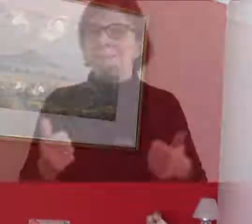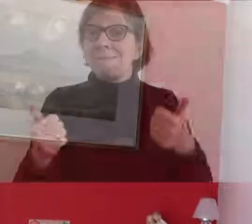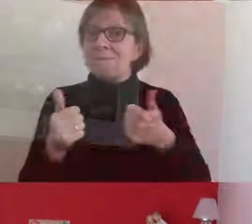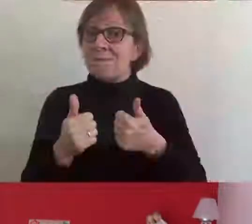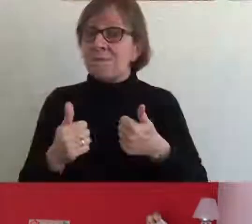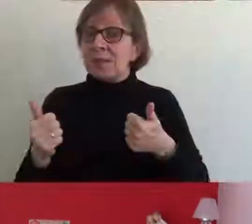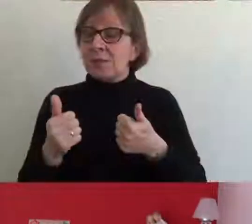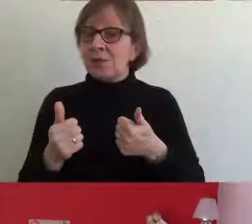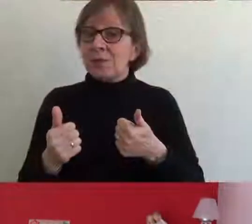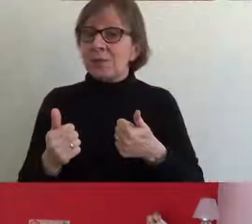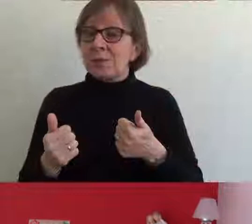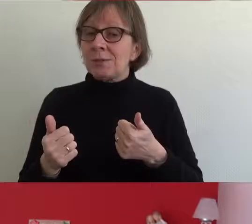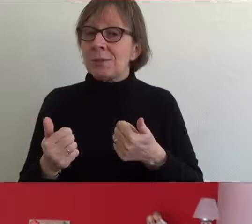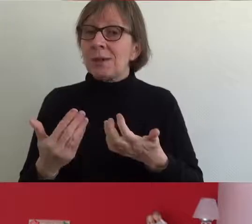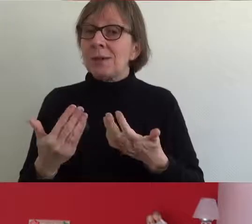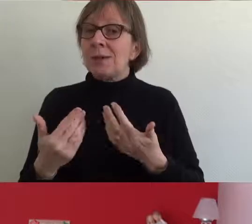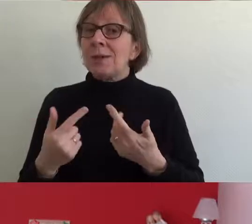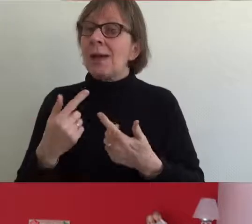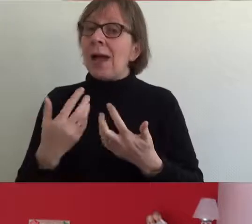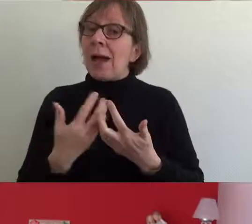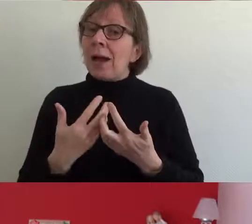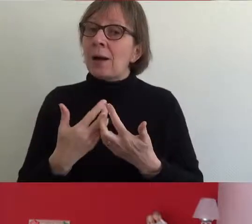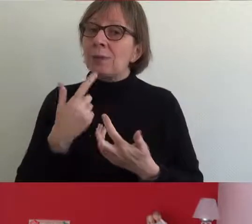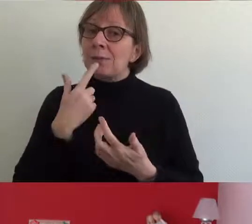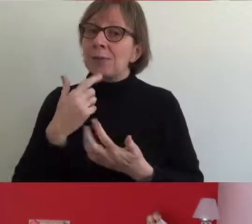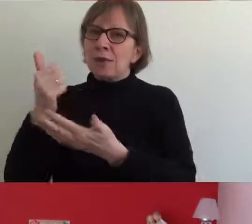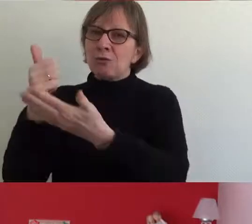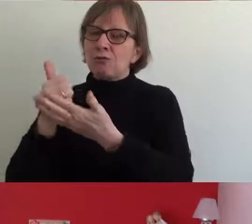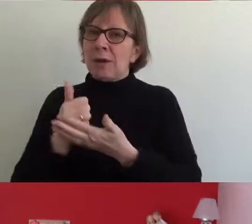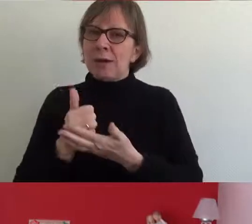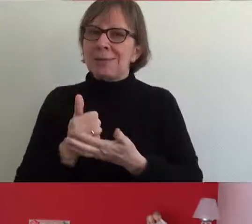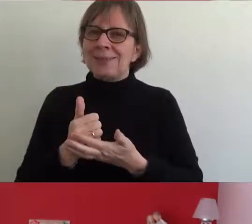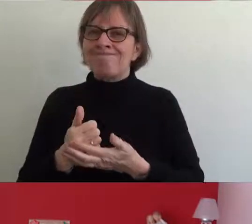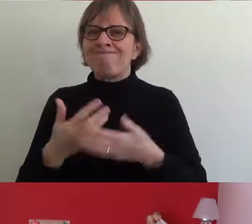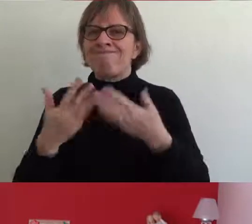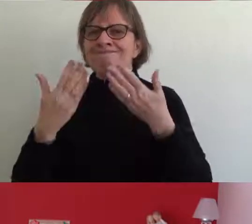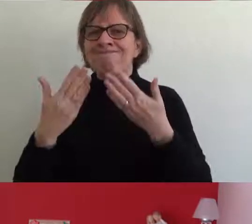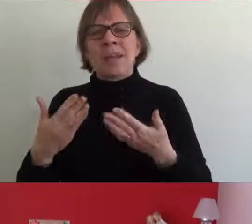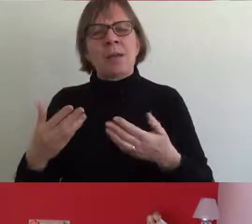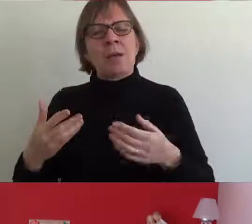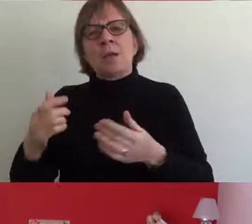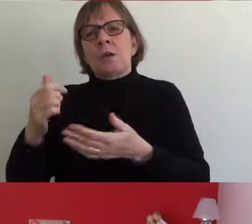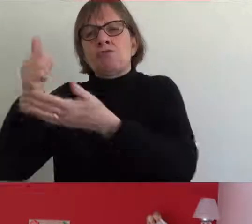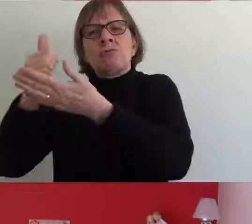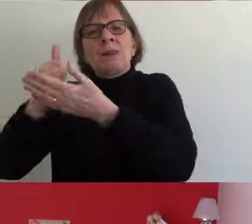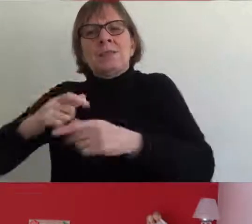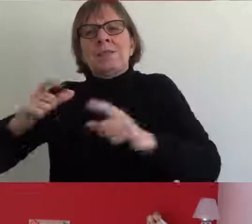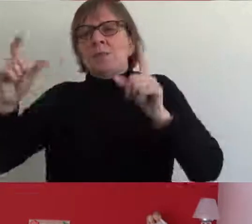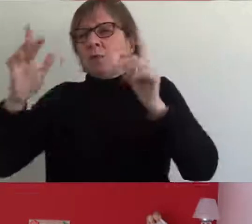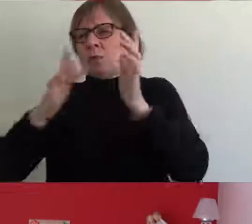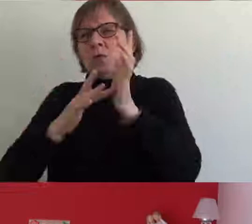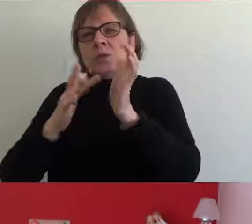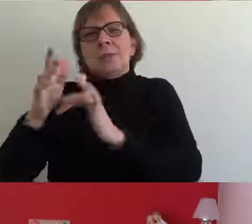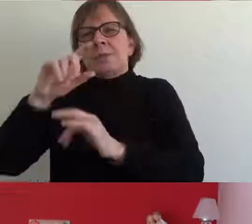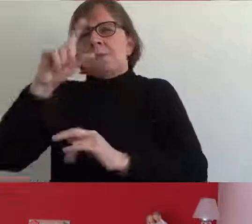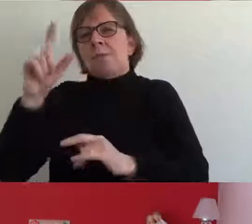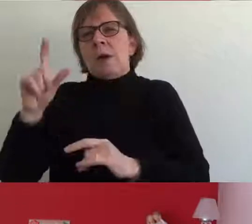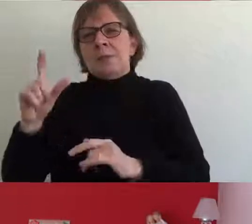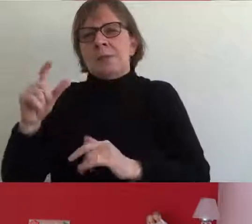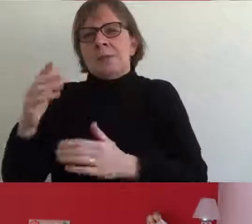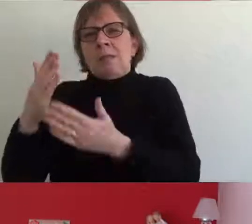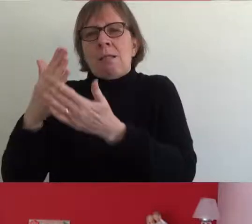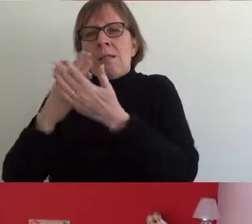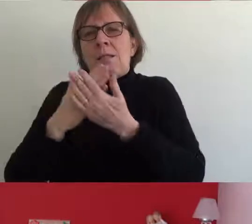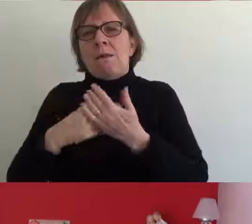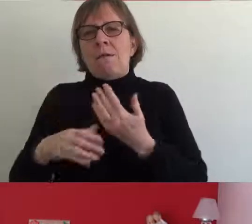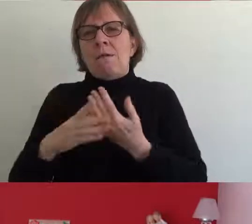And let's finish our time this morning by saying the grace together. Now, may the grace of our Lord Jesus